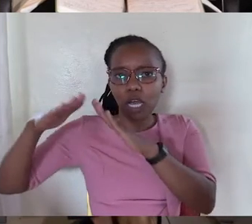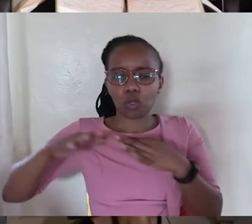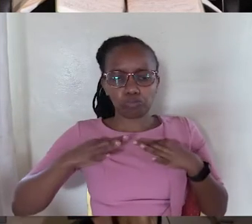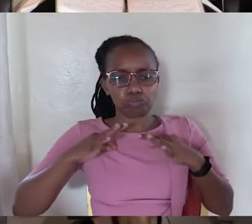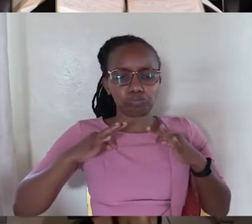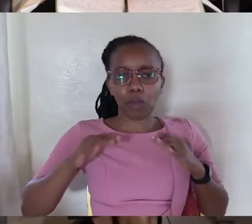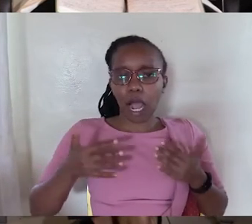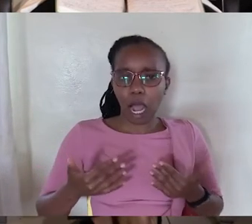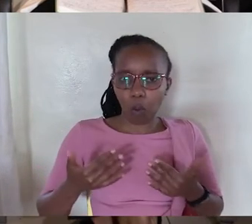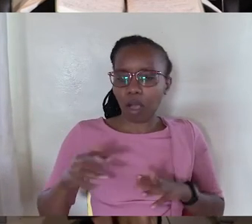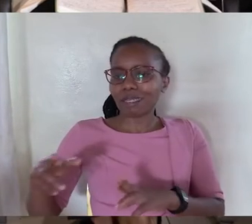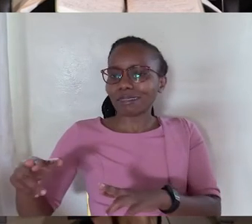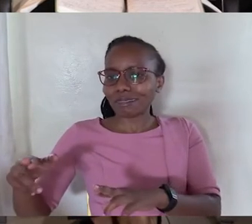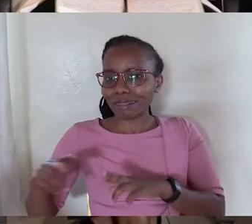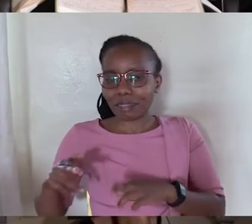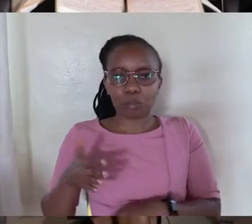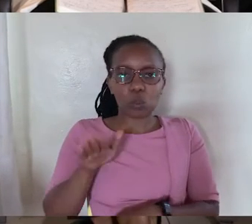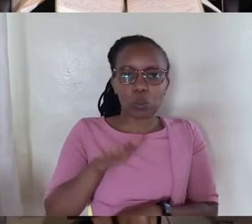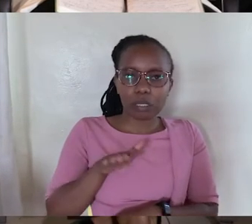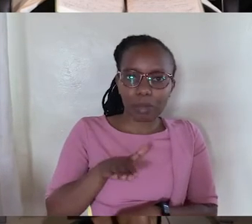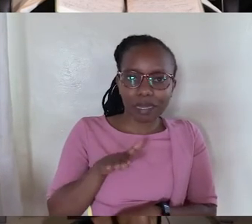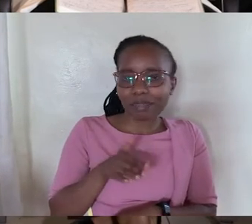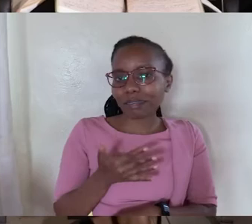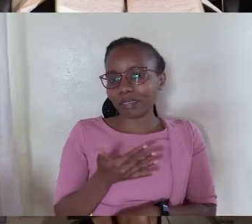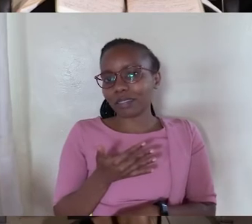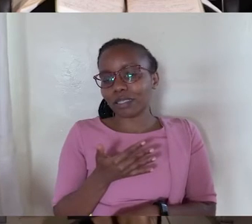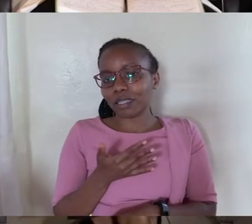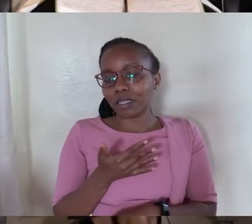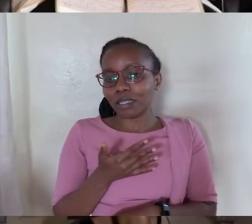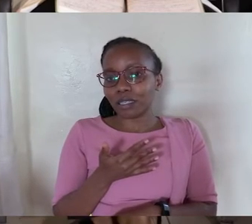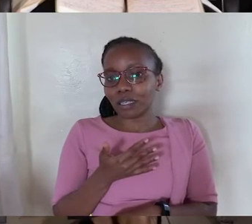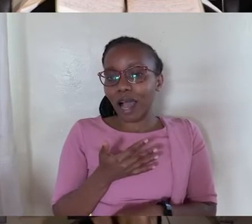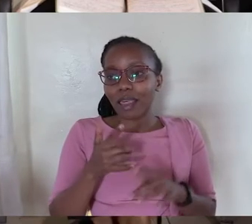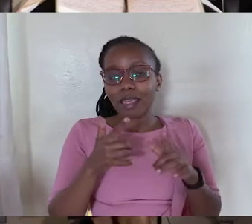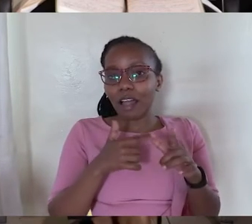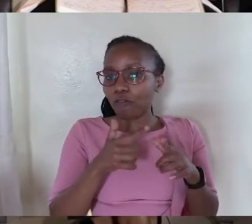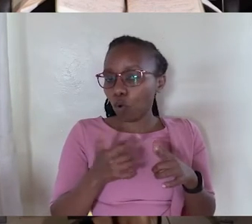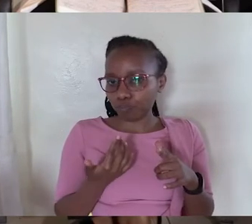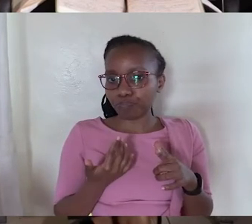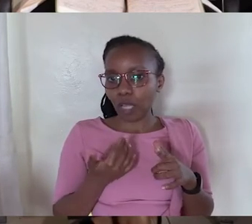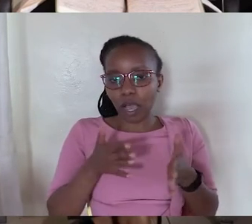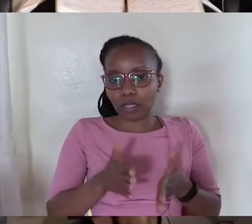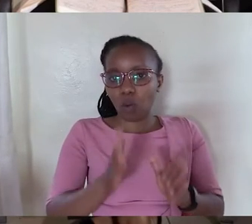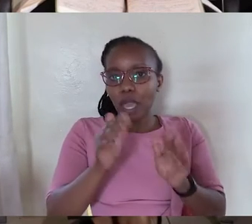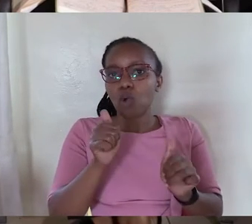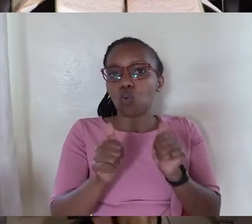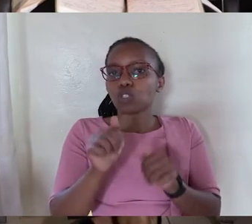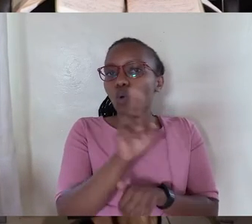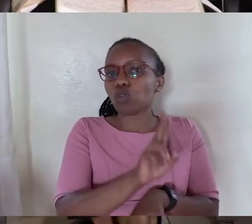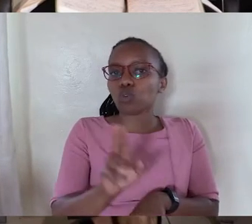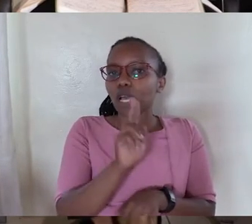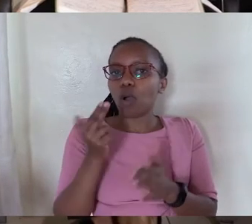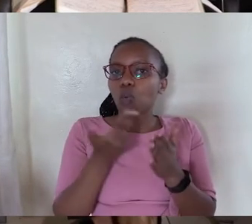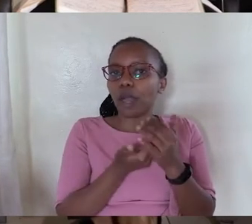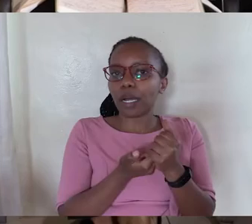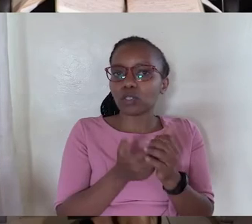raping, they were subjecting their victims to gang rape. And therefore, that is the direction we are taking, and we are partnering